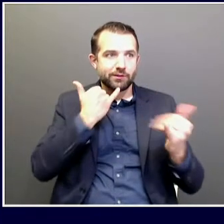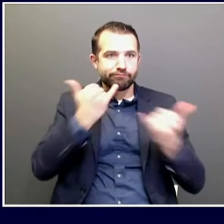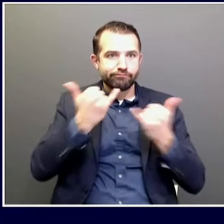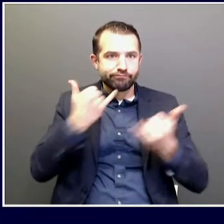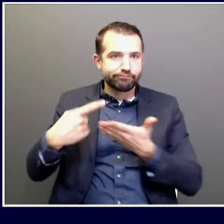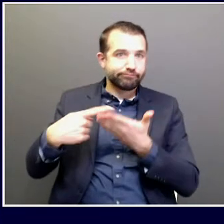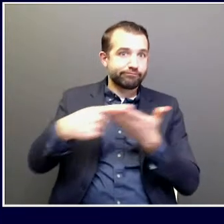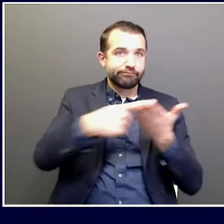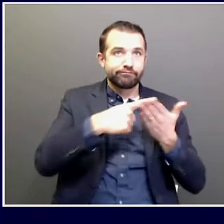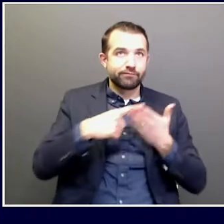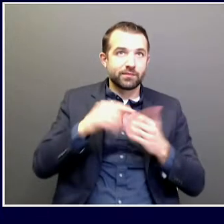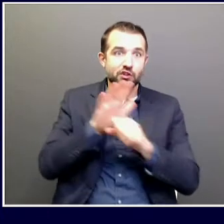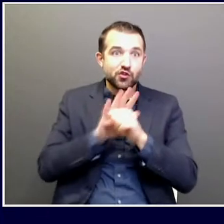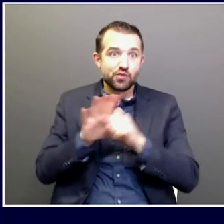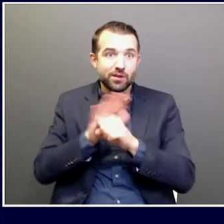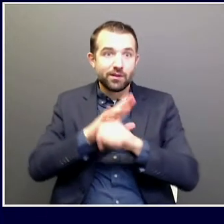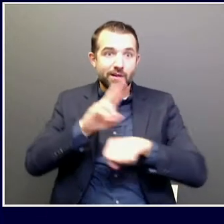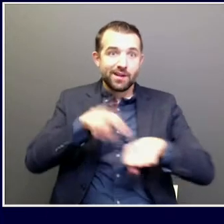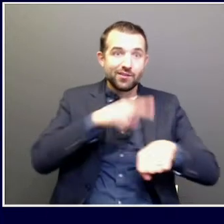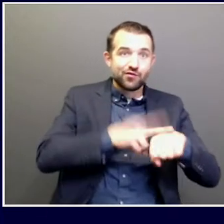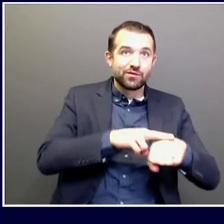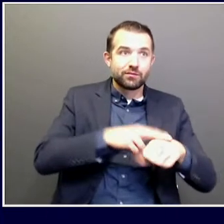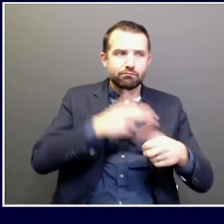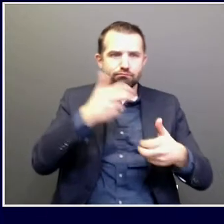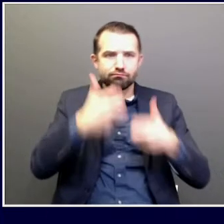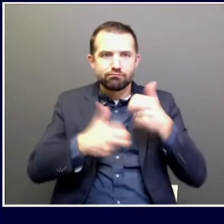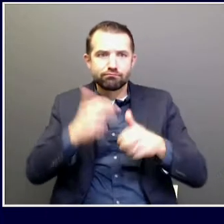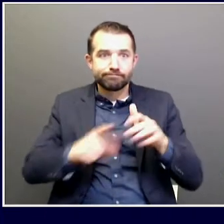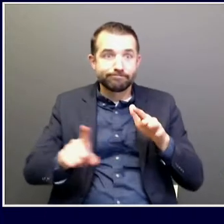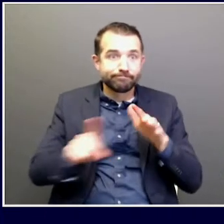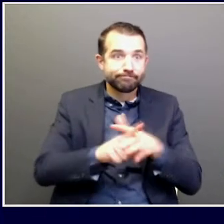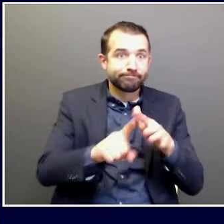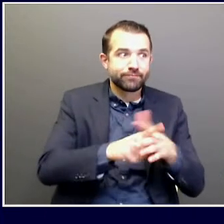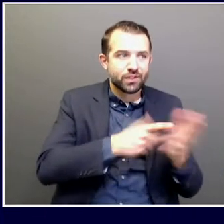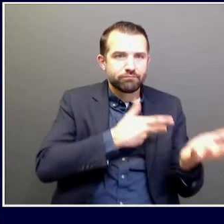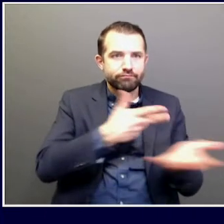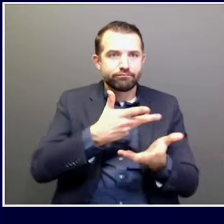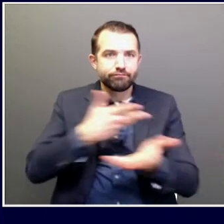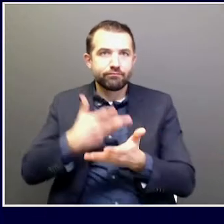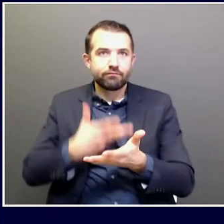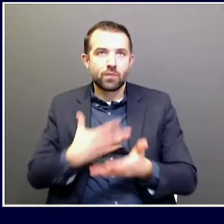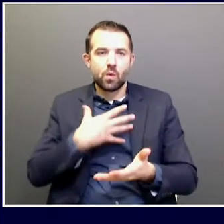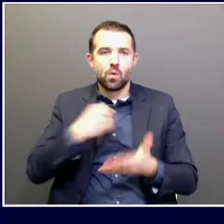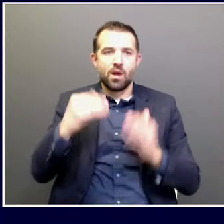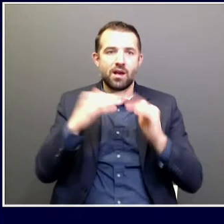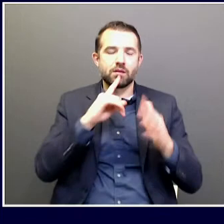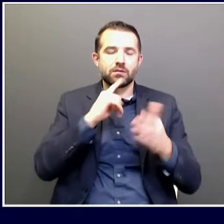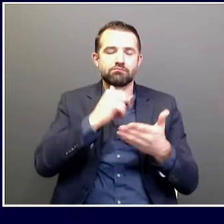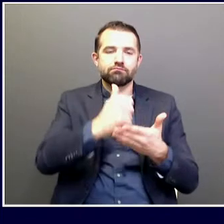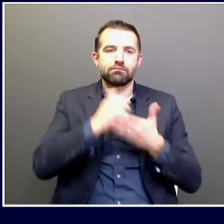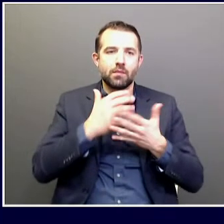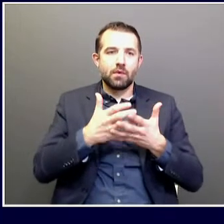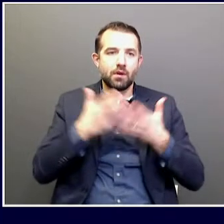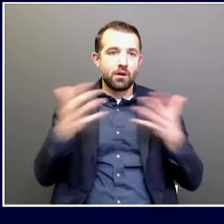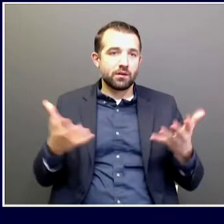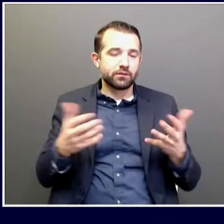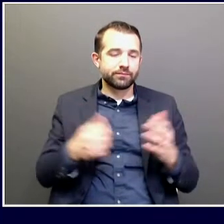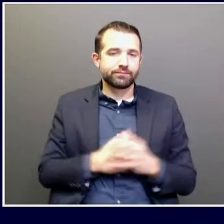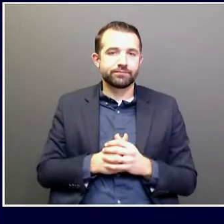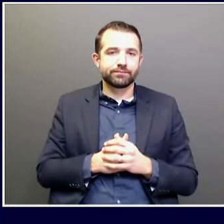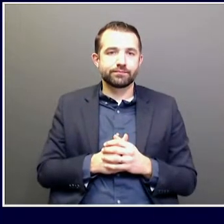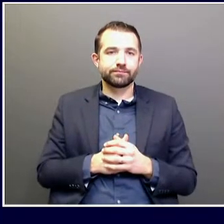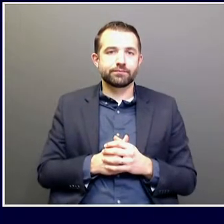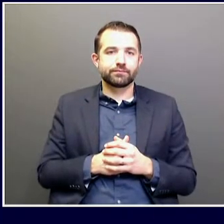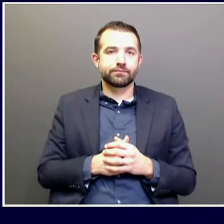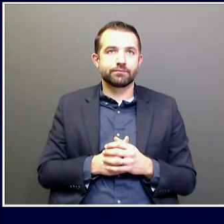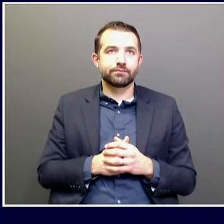national problems and issues that the White House has very much helped us resolve. But we'll obviously rely on the